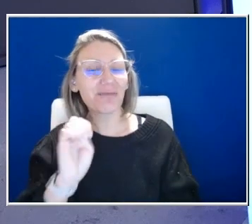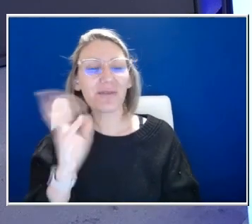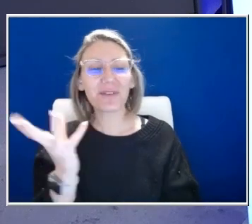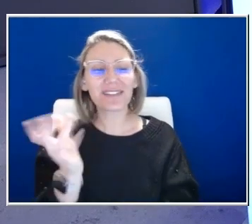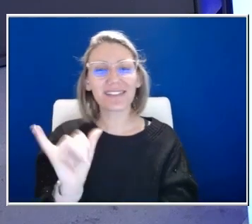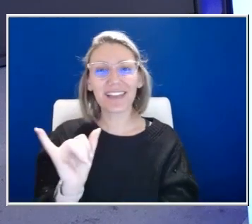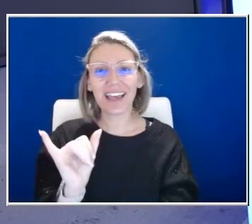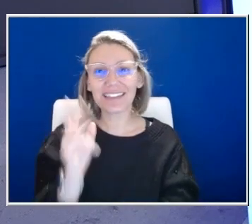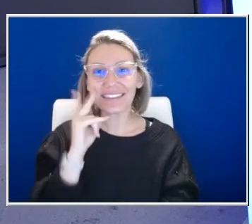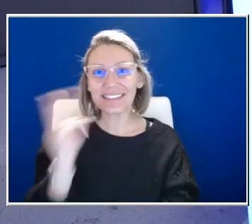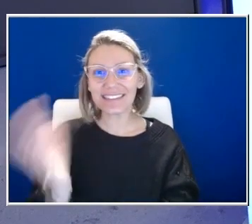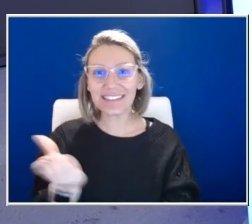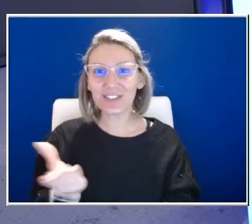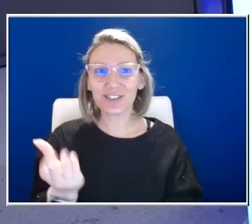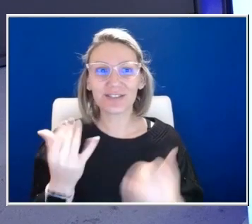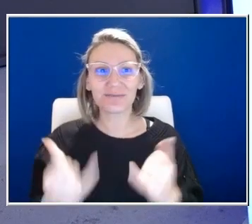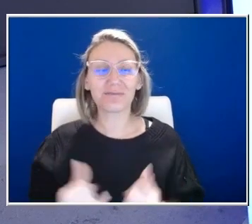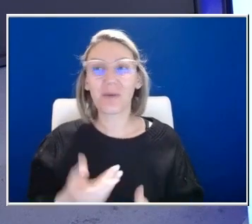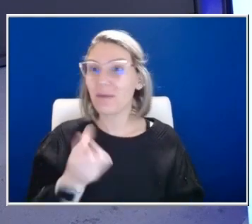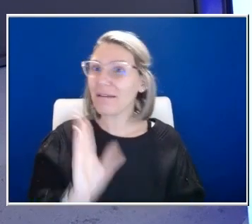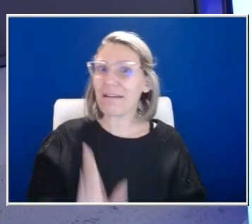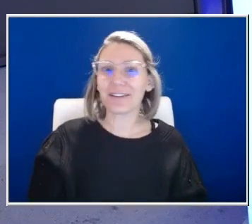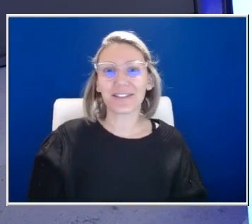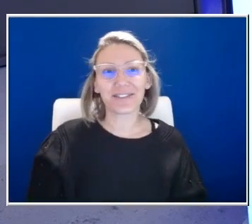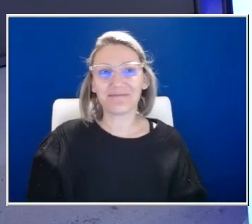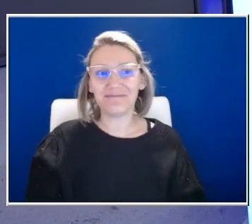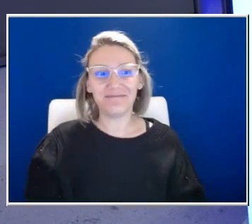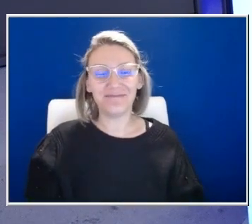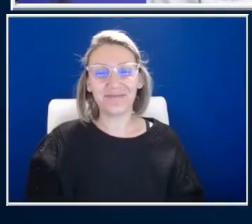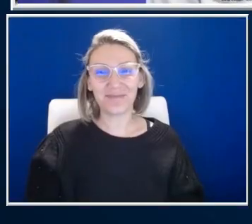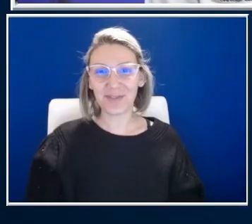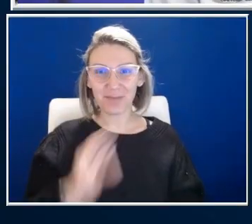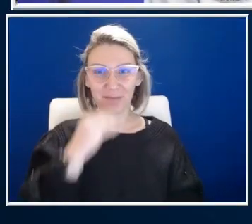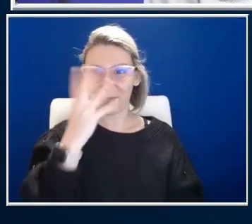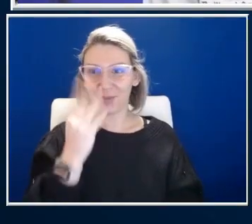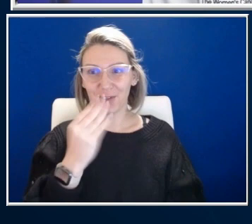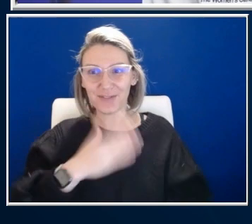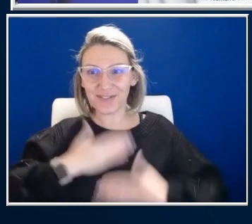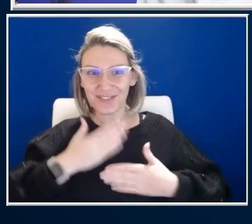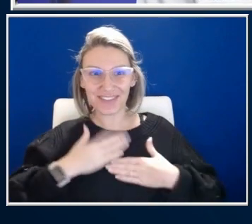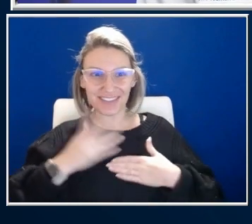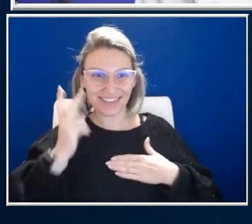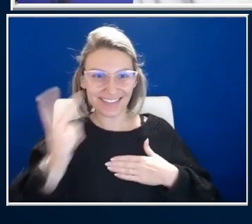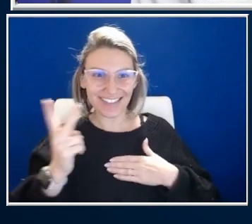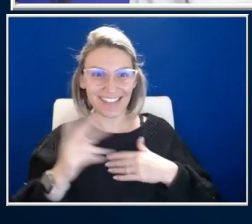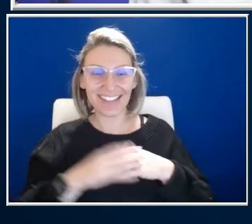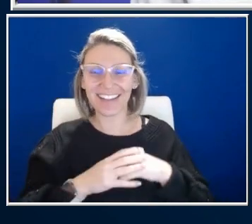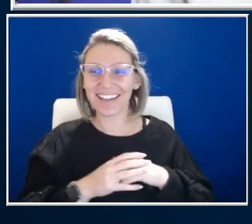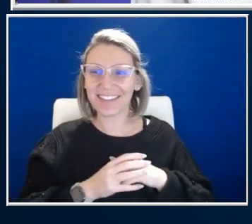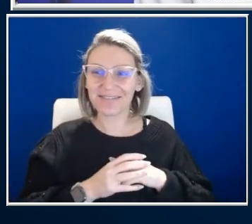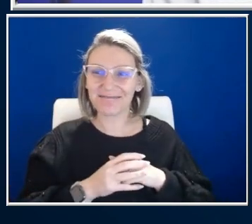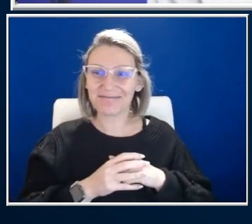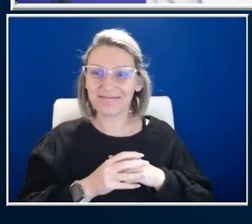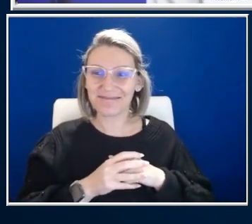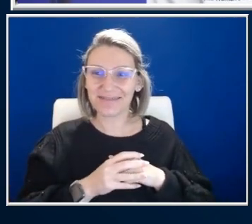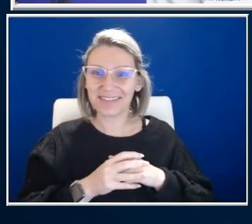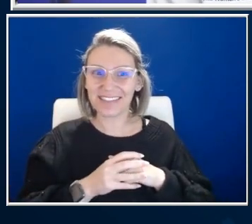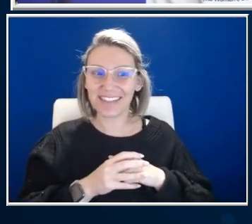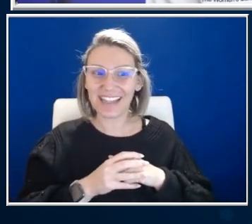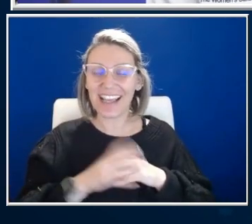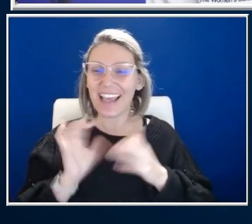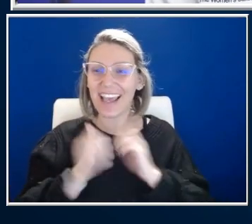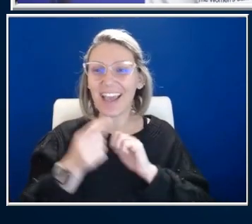today? Oh my gosh, she is just a beautiful joy to see. The way she proceeded through